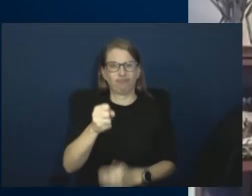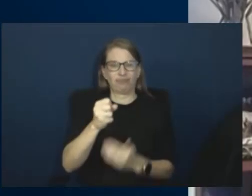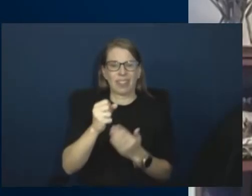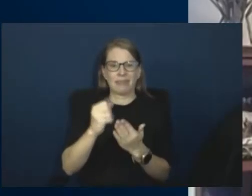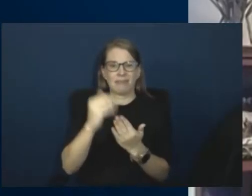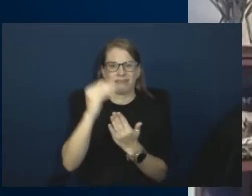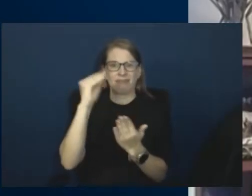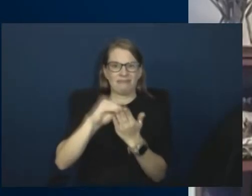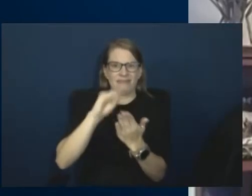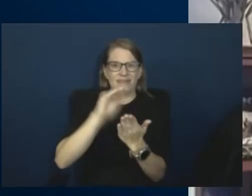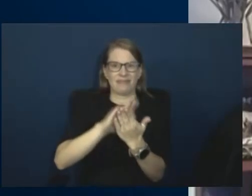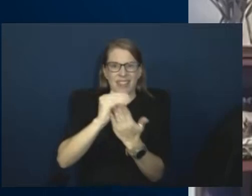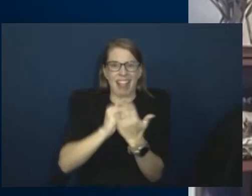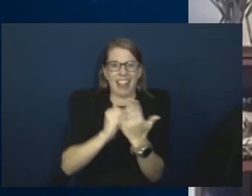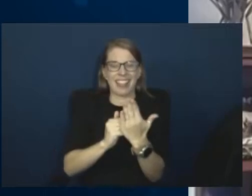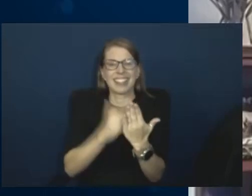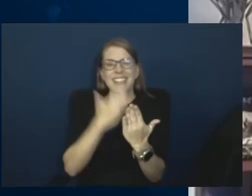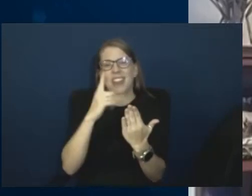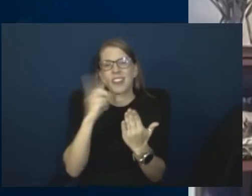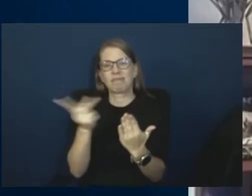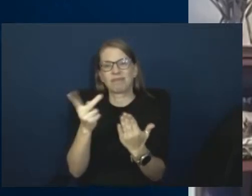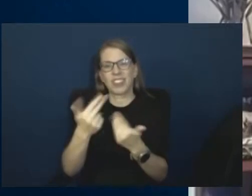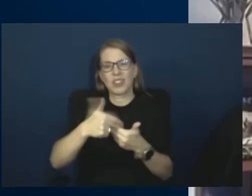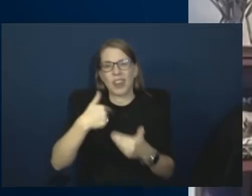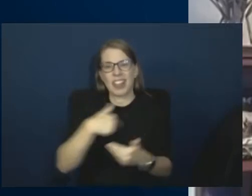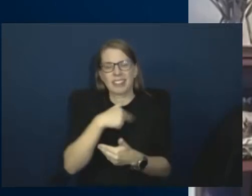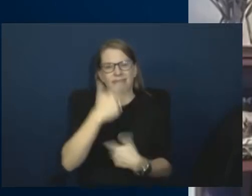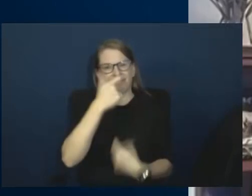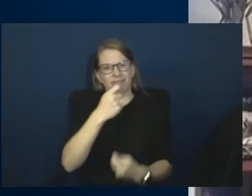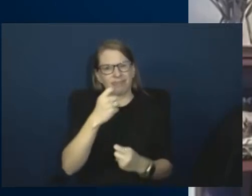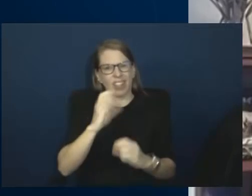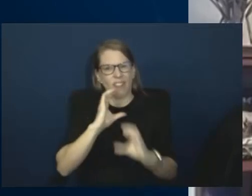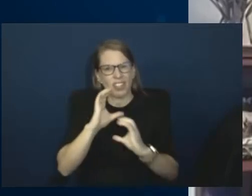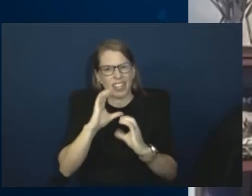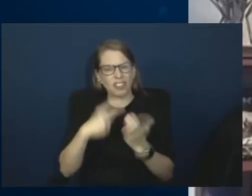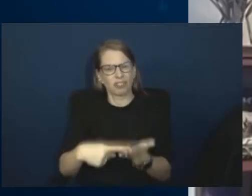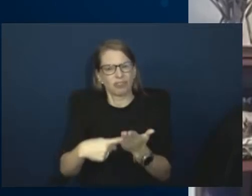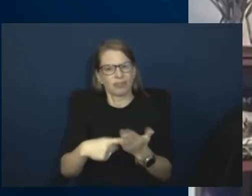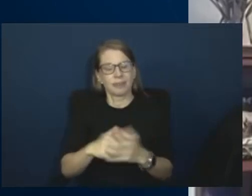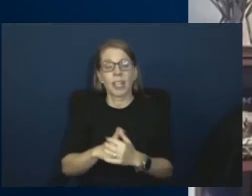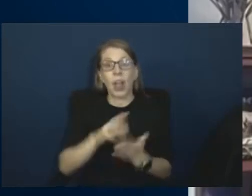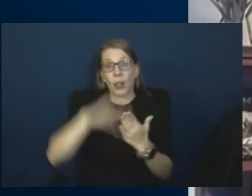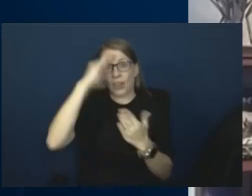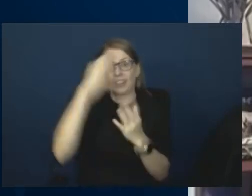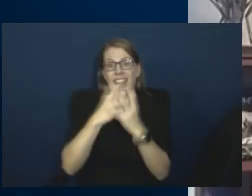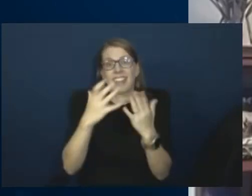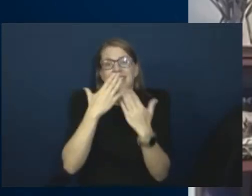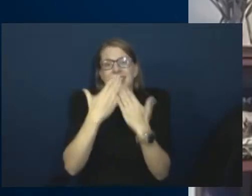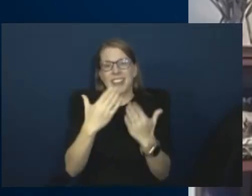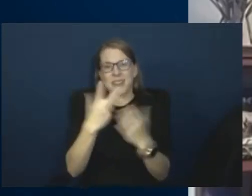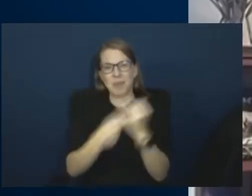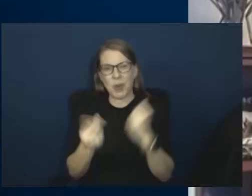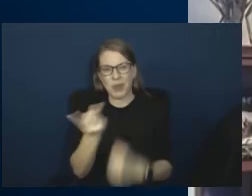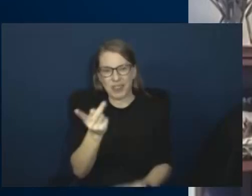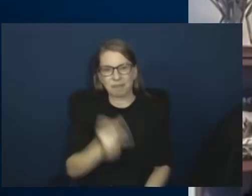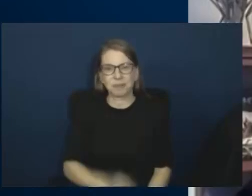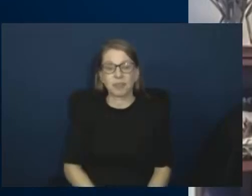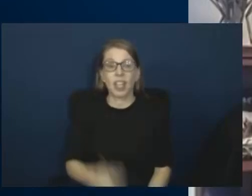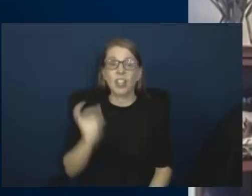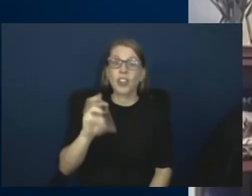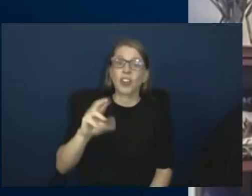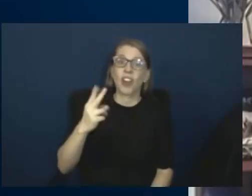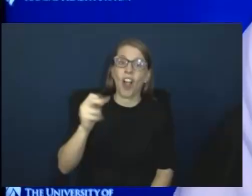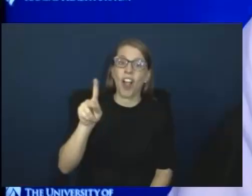for being with us. This has been a really interesting conversation, and we've learned a lot. So thank you both. Dr. Hawkinson, your final